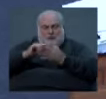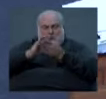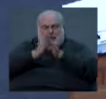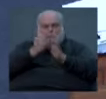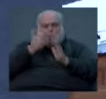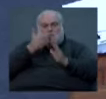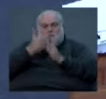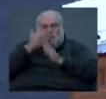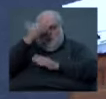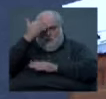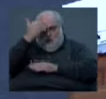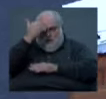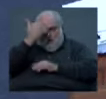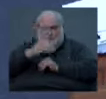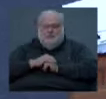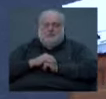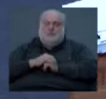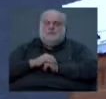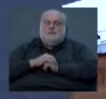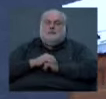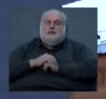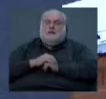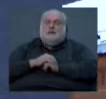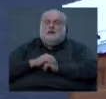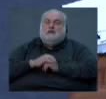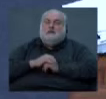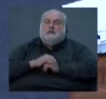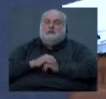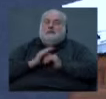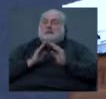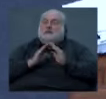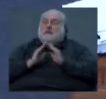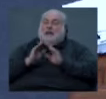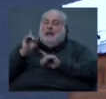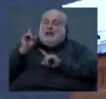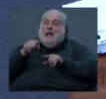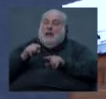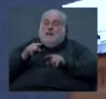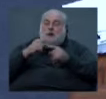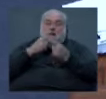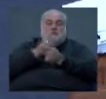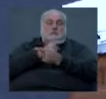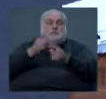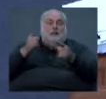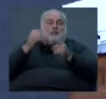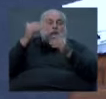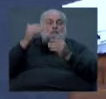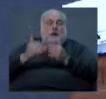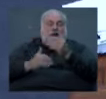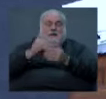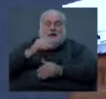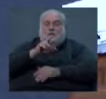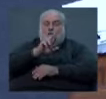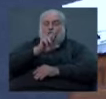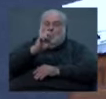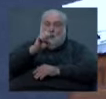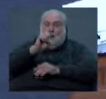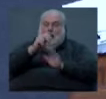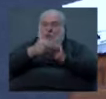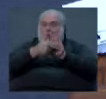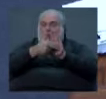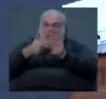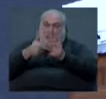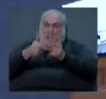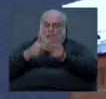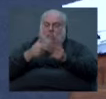The city also came out at about this time to hold a press conference announcing the process of rebranding the